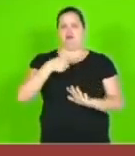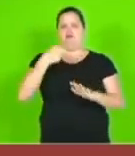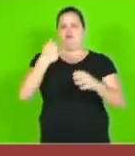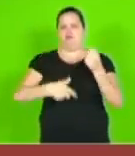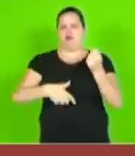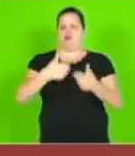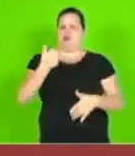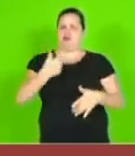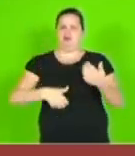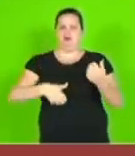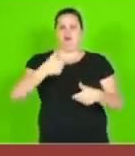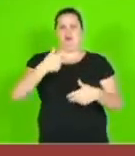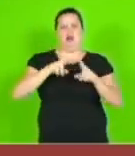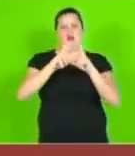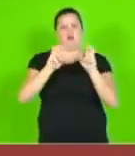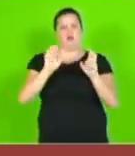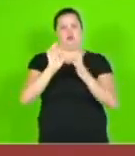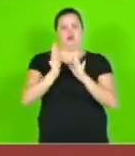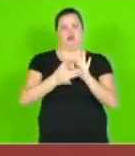So I'm going to explain.